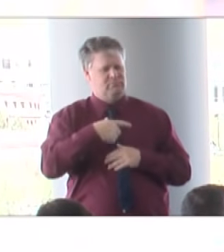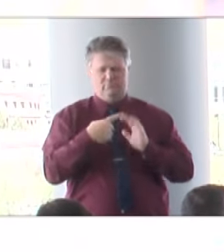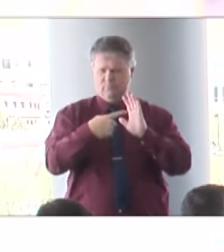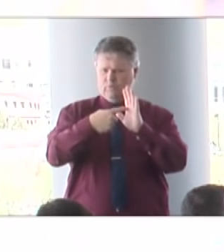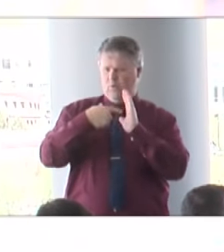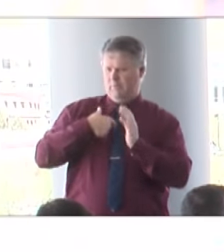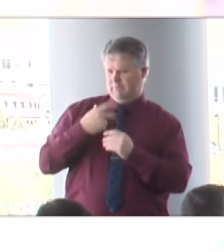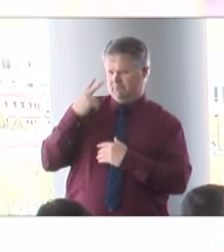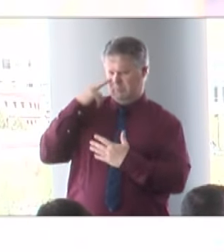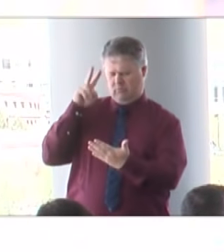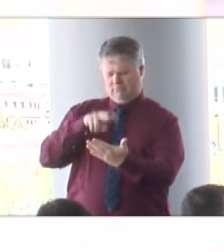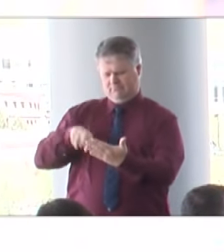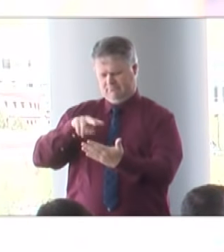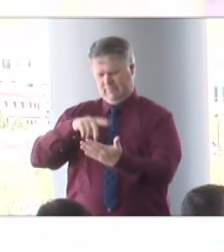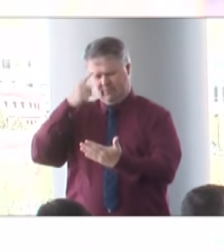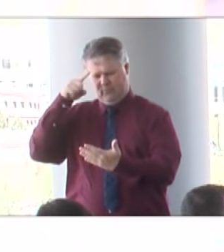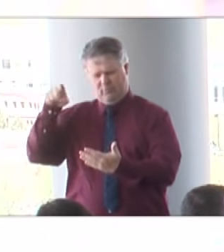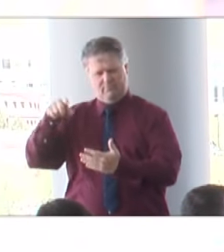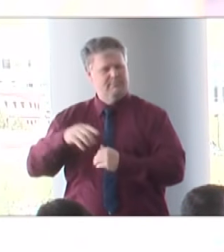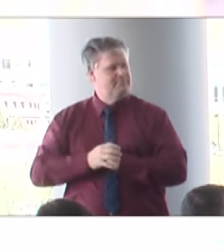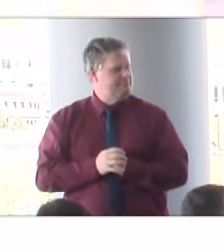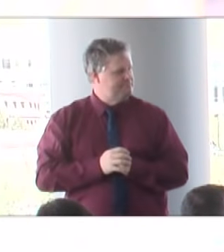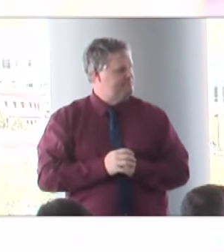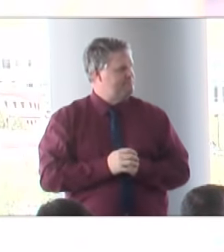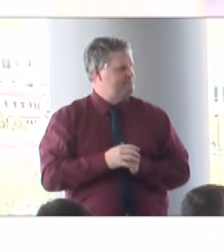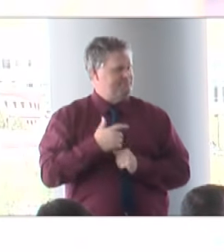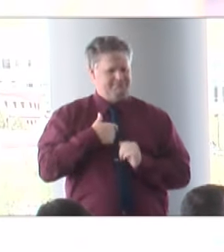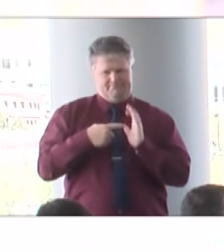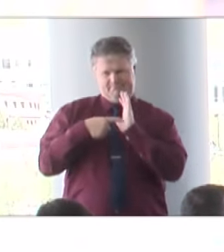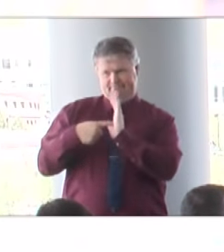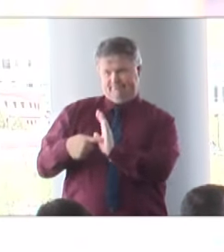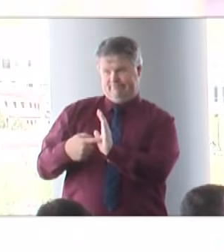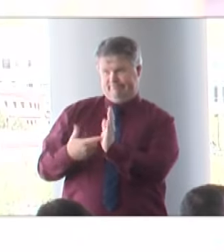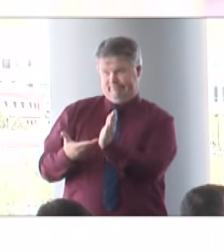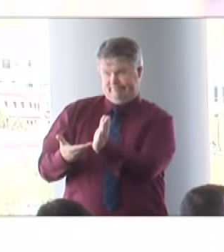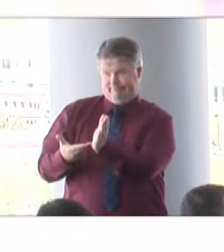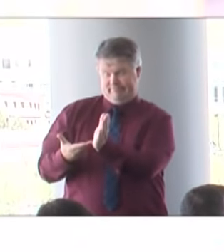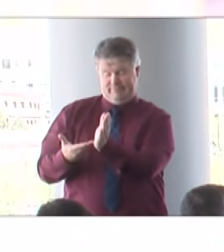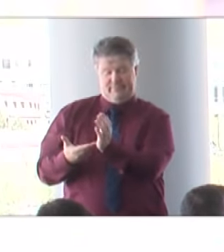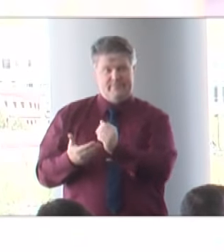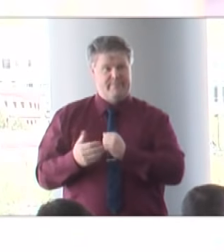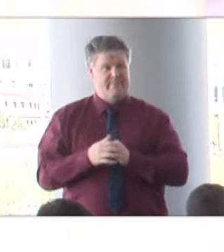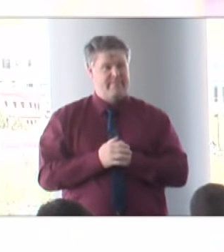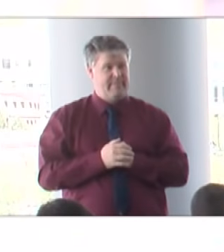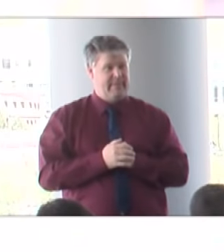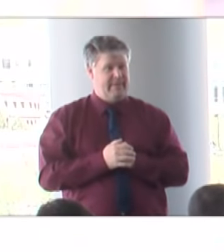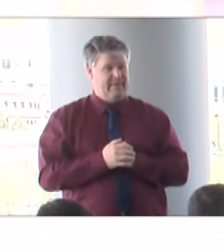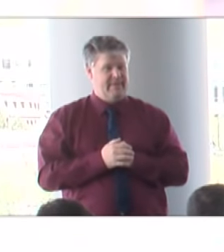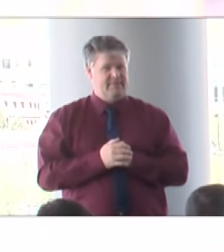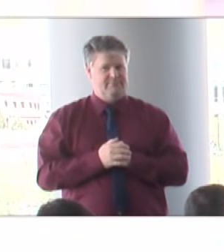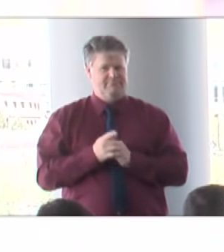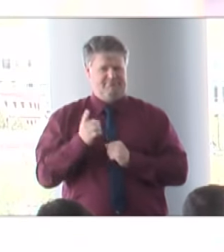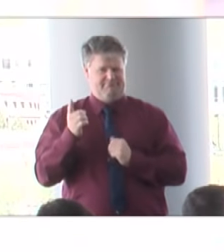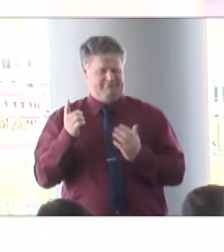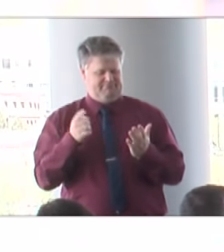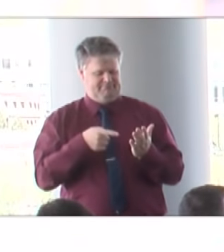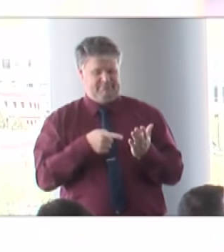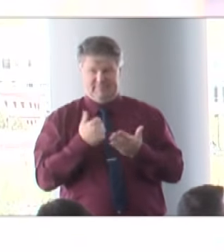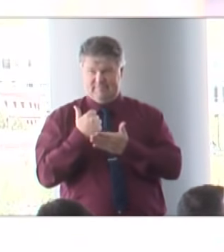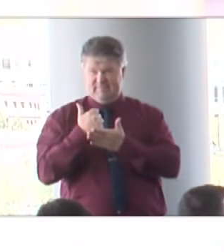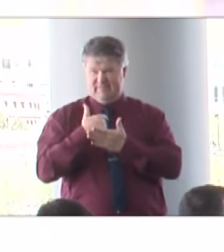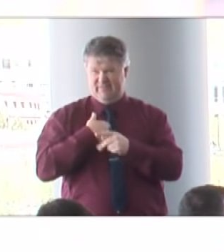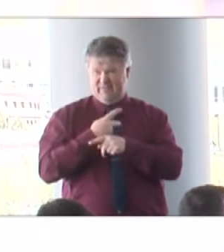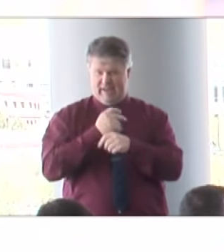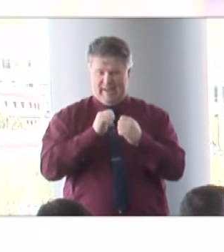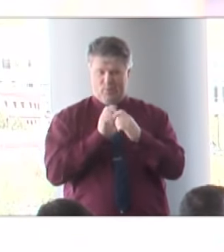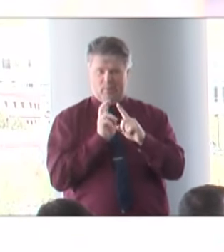it to me. Let me take a look at it. And so I showed it to him, and I said, can you help me